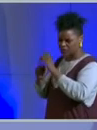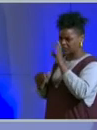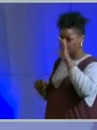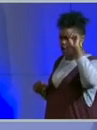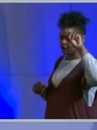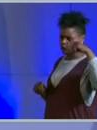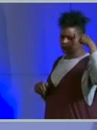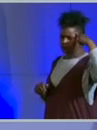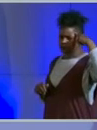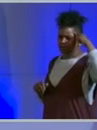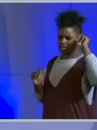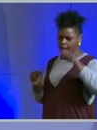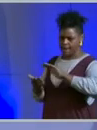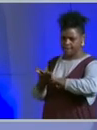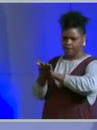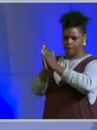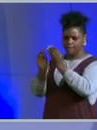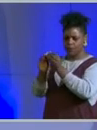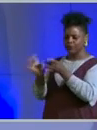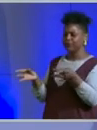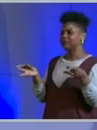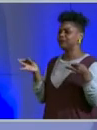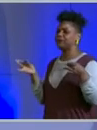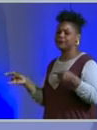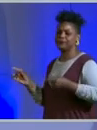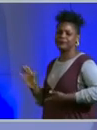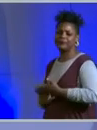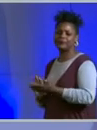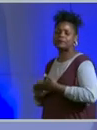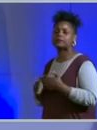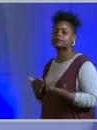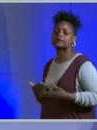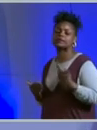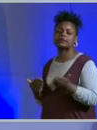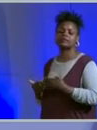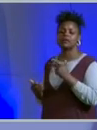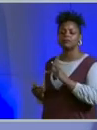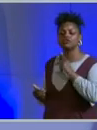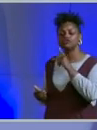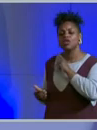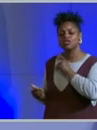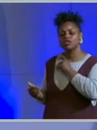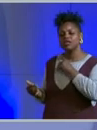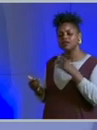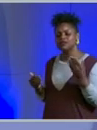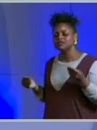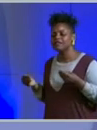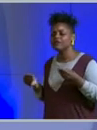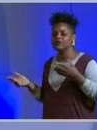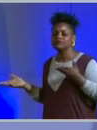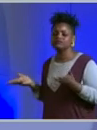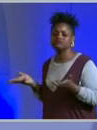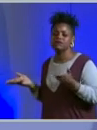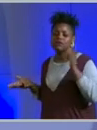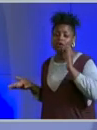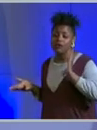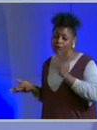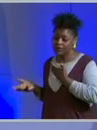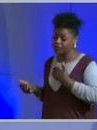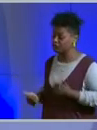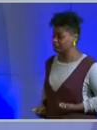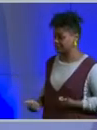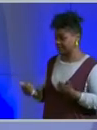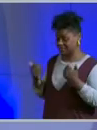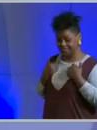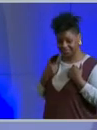more seamless, easier, more personalized, and deliver services for our residents in more